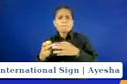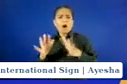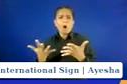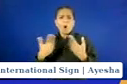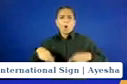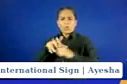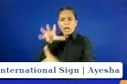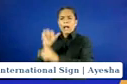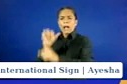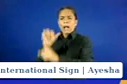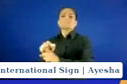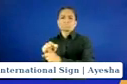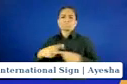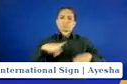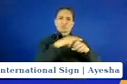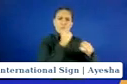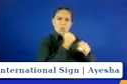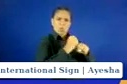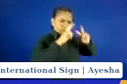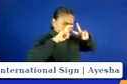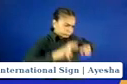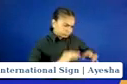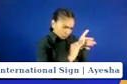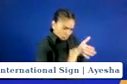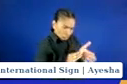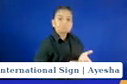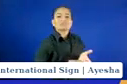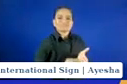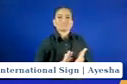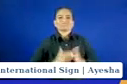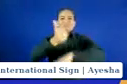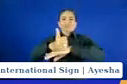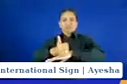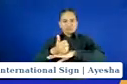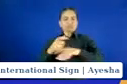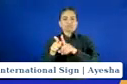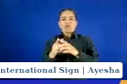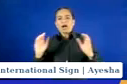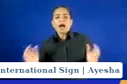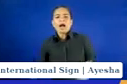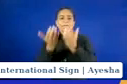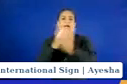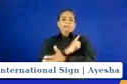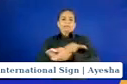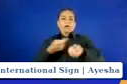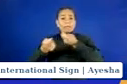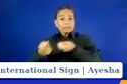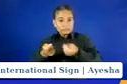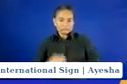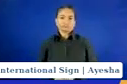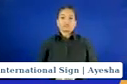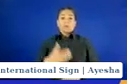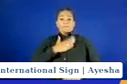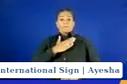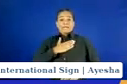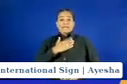building, and technical assistance. I'm going to be your moderator. My name is Felix Mwenge. I'm a